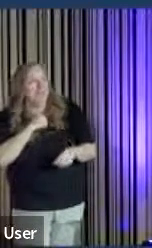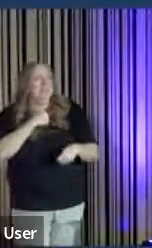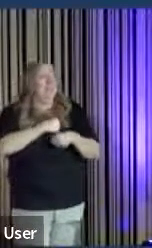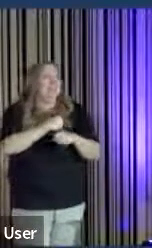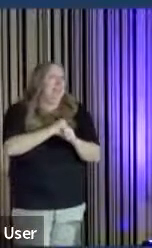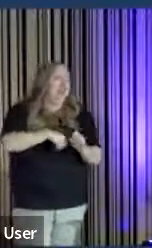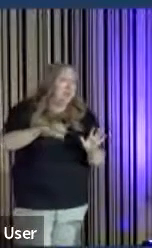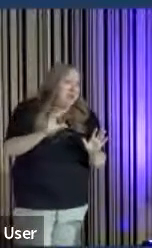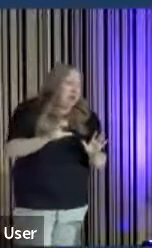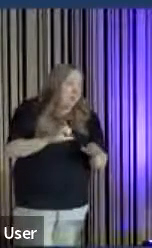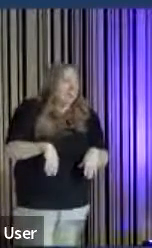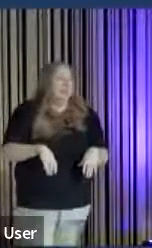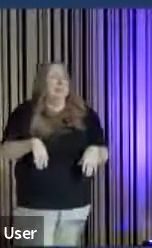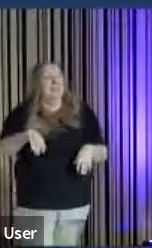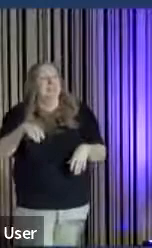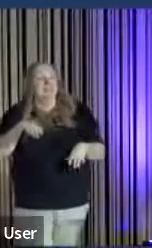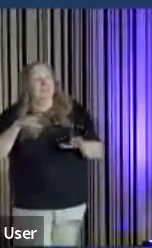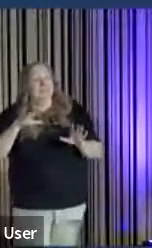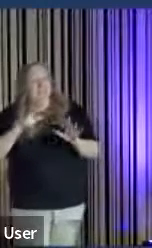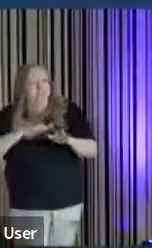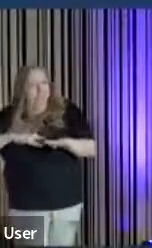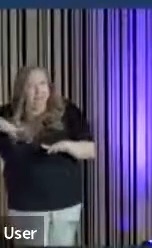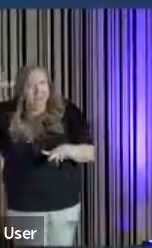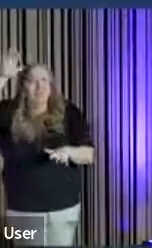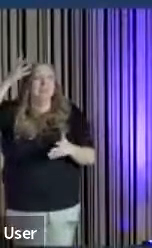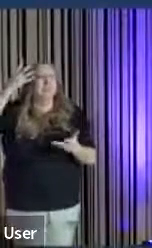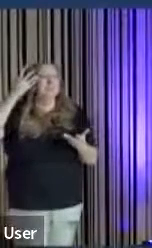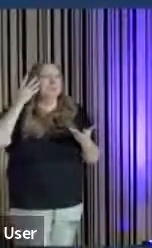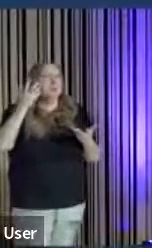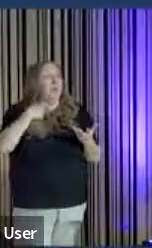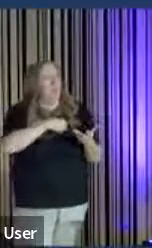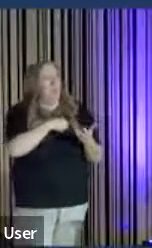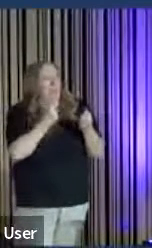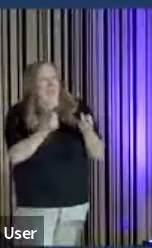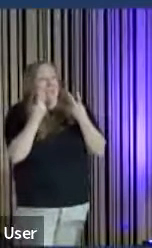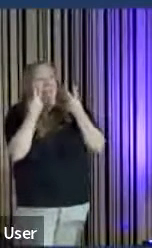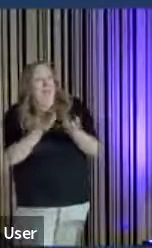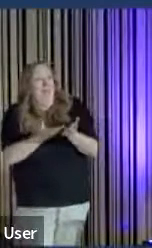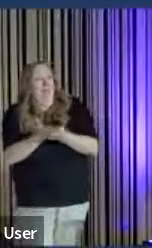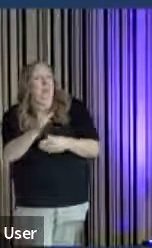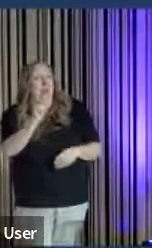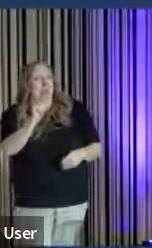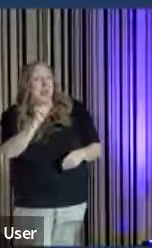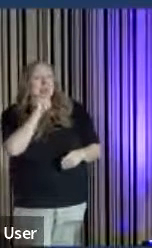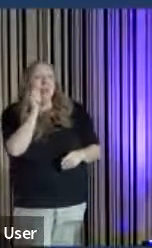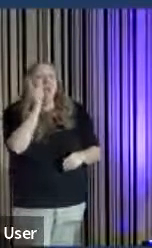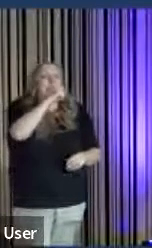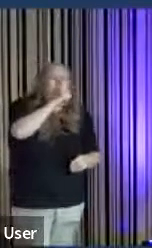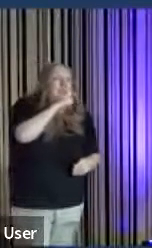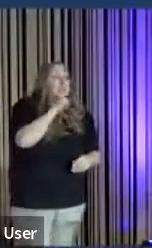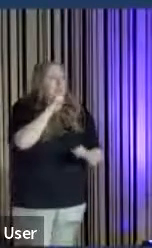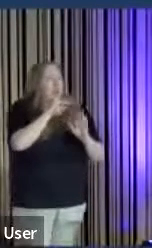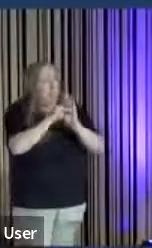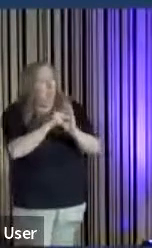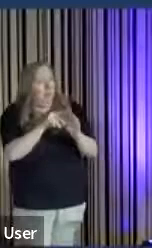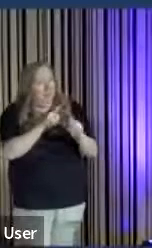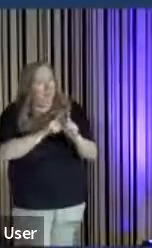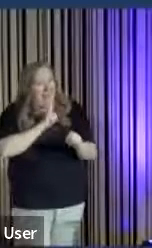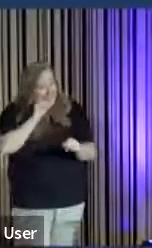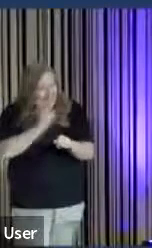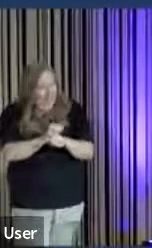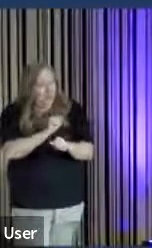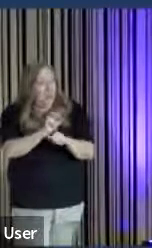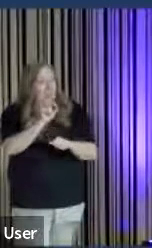is actual data where we can really see, through data, not simulations, not models, but actual